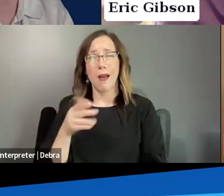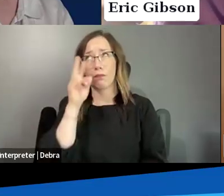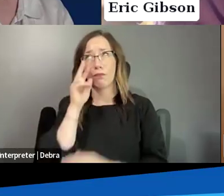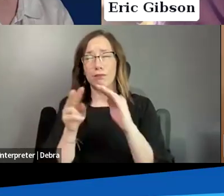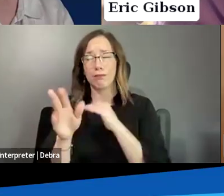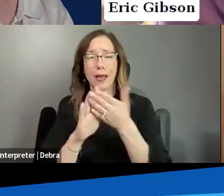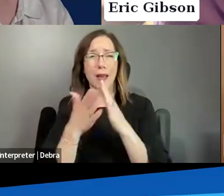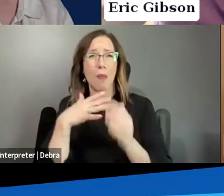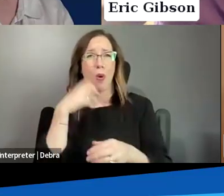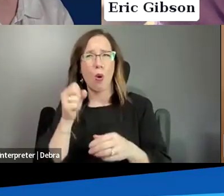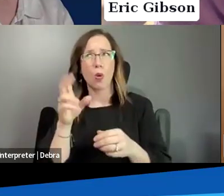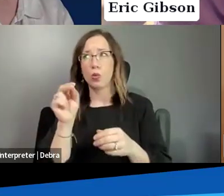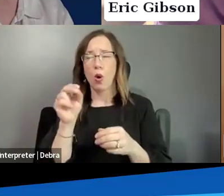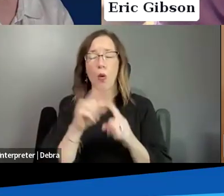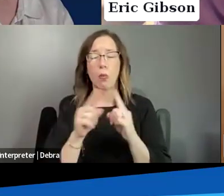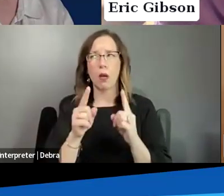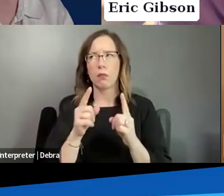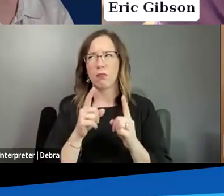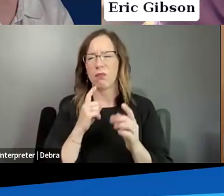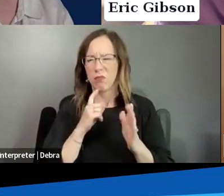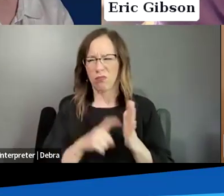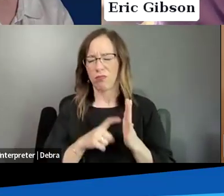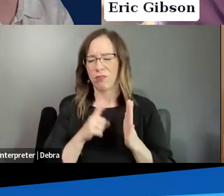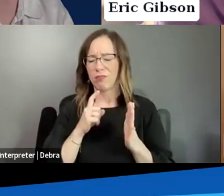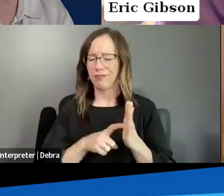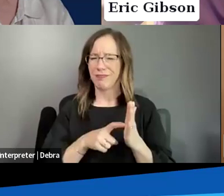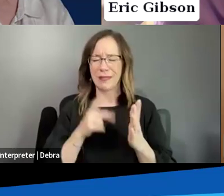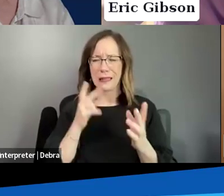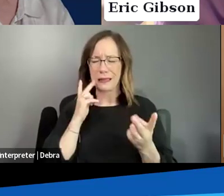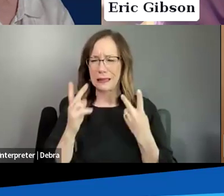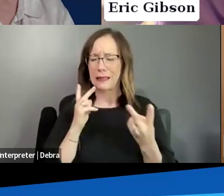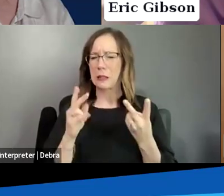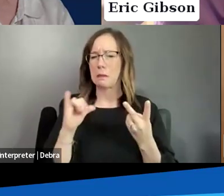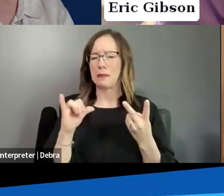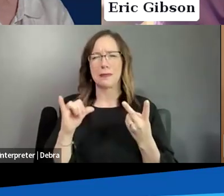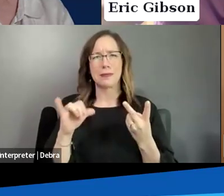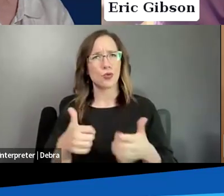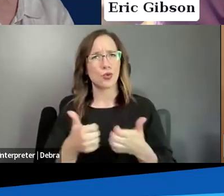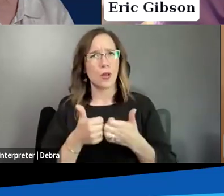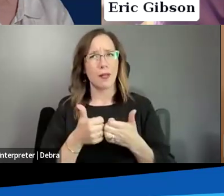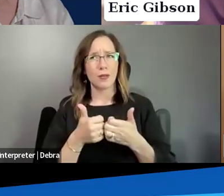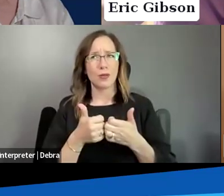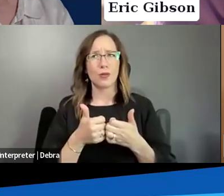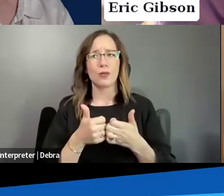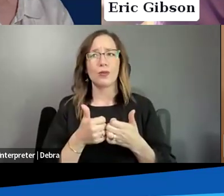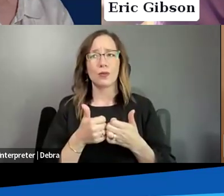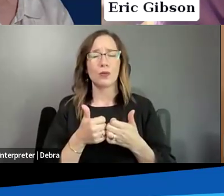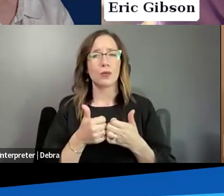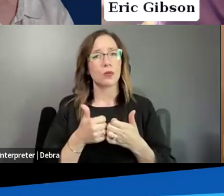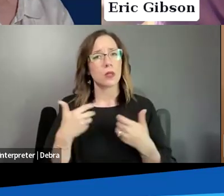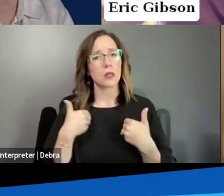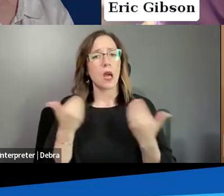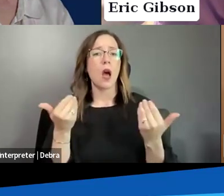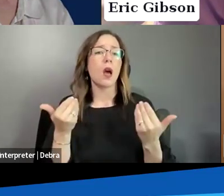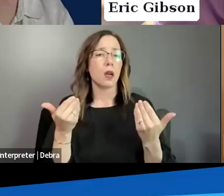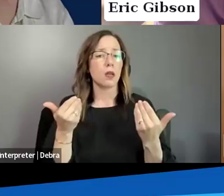you start feeling it, you start seeing it. And some of the challenges is when you're young, you do